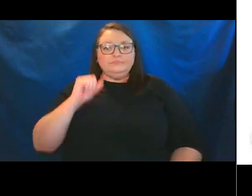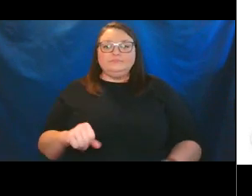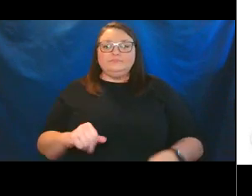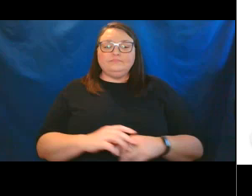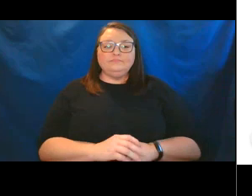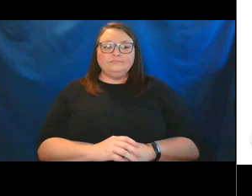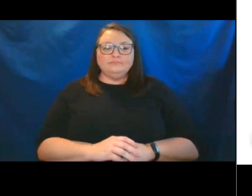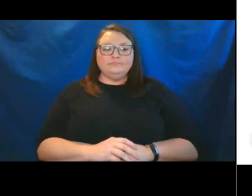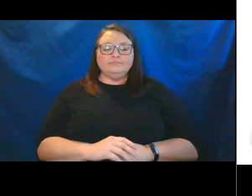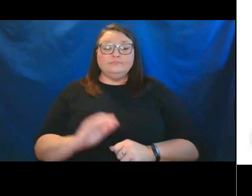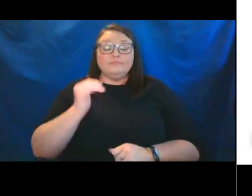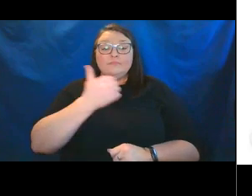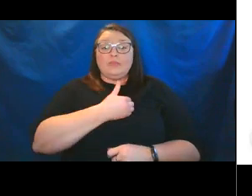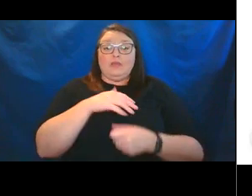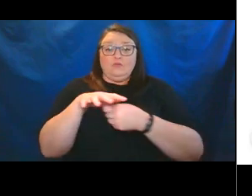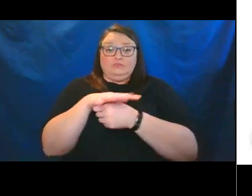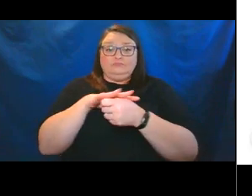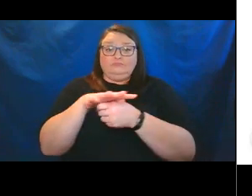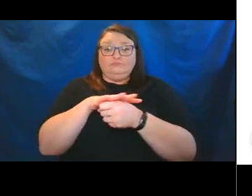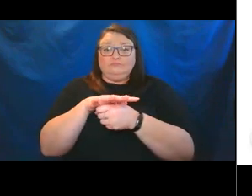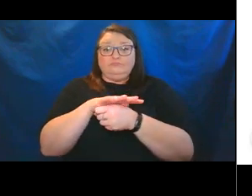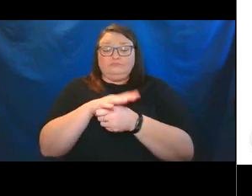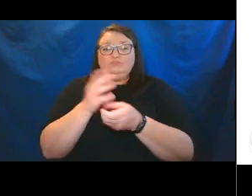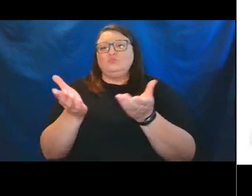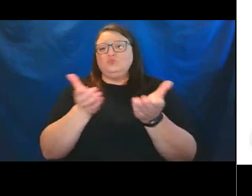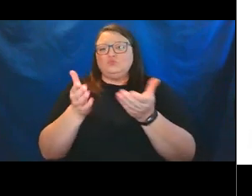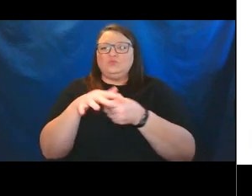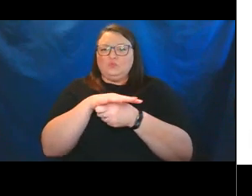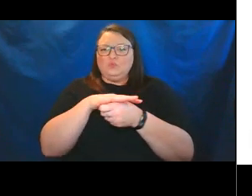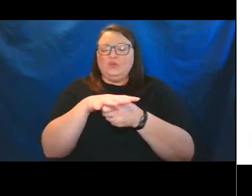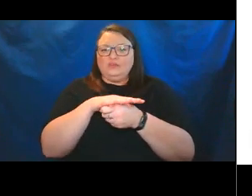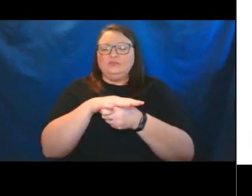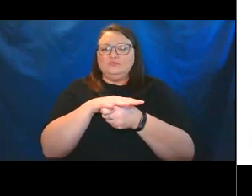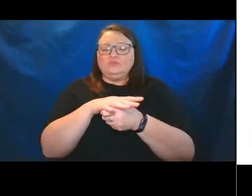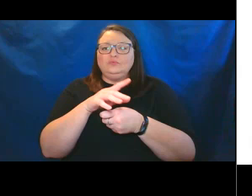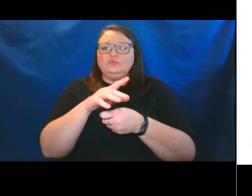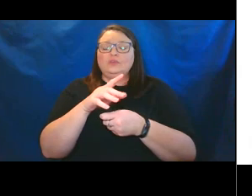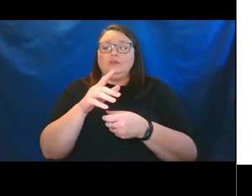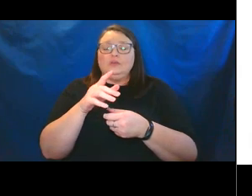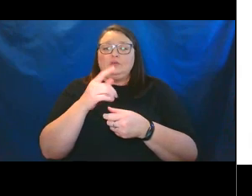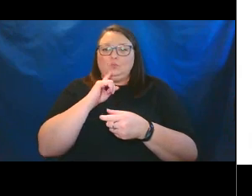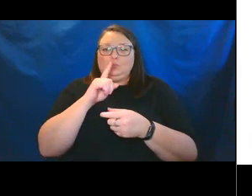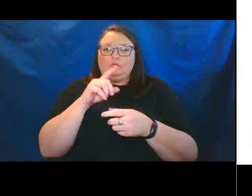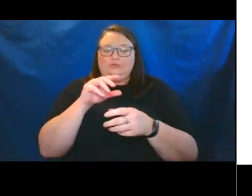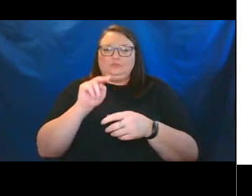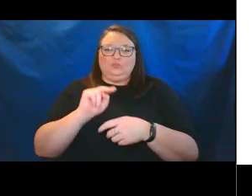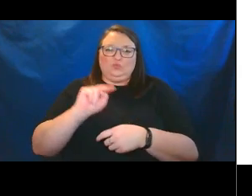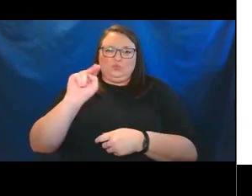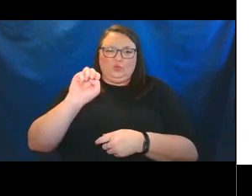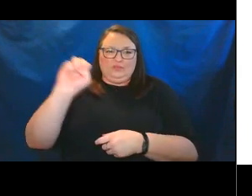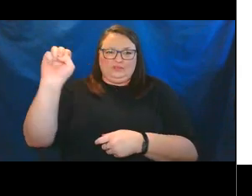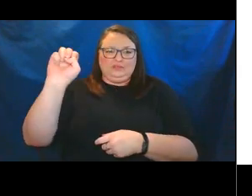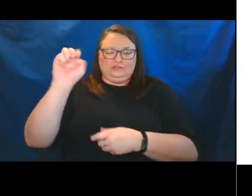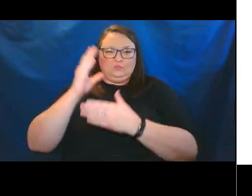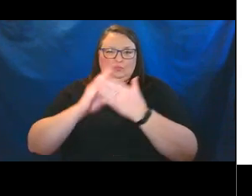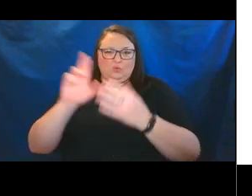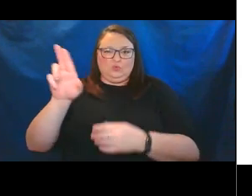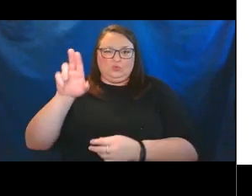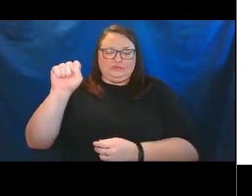So our area or service location area is we are located in the northeastern part of the